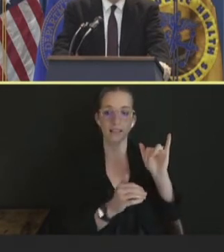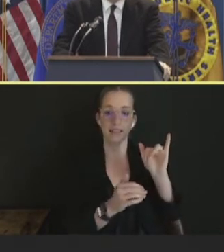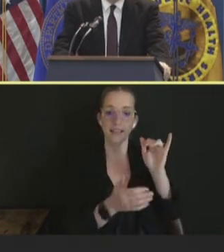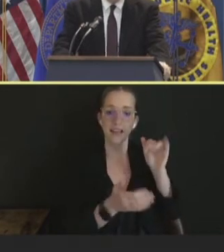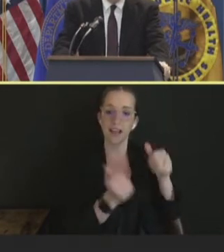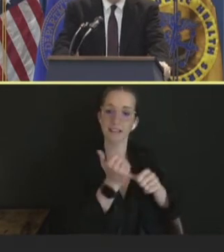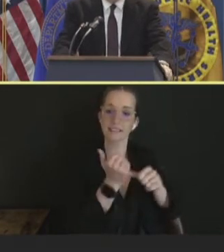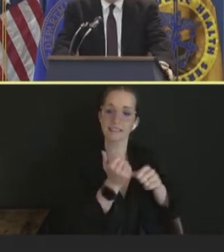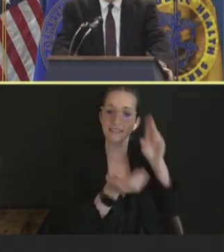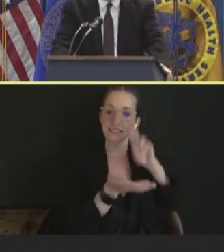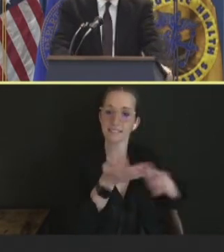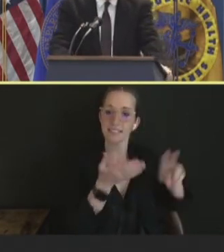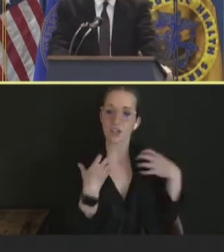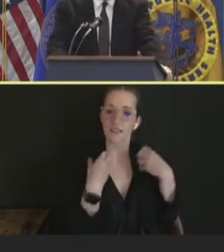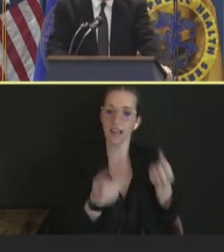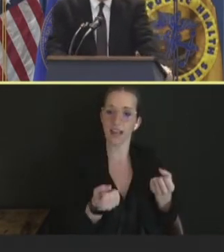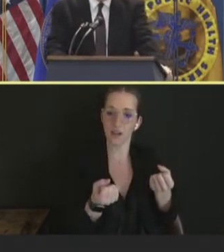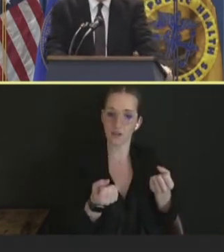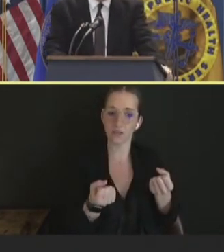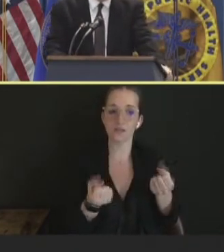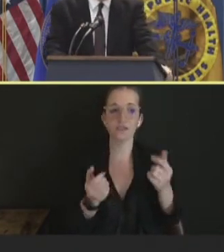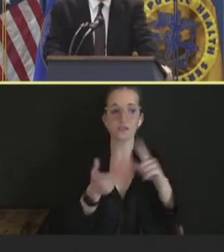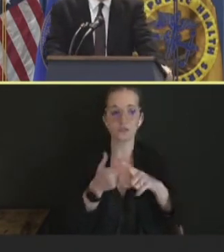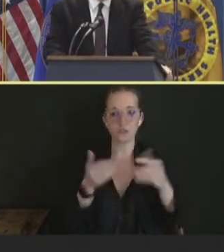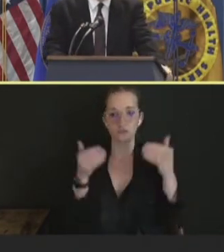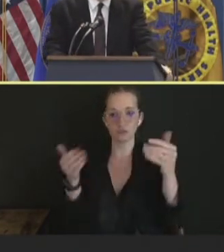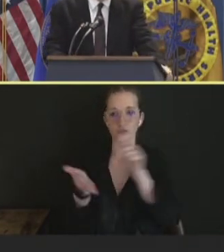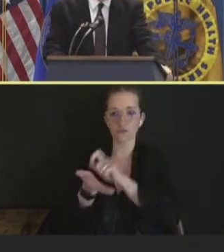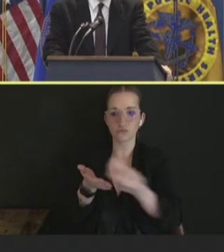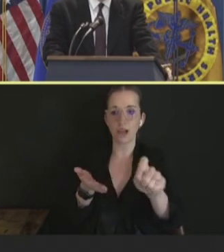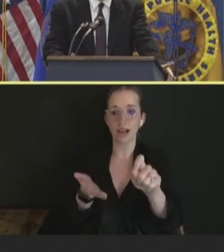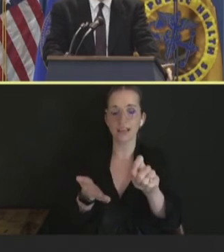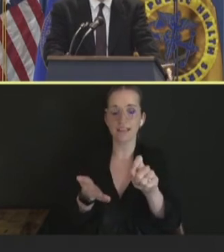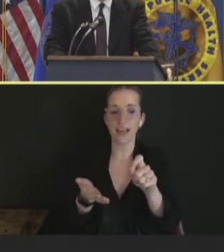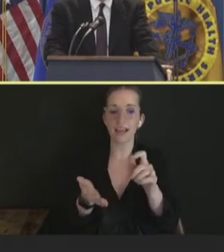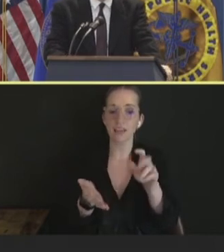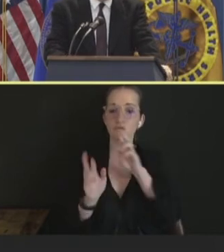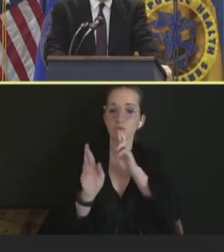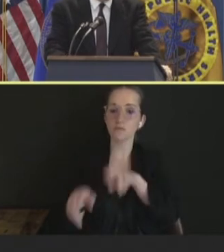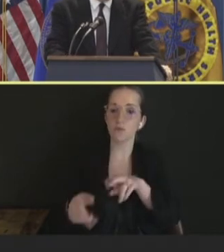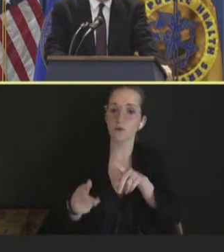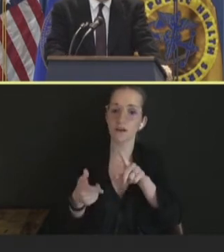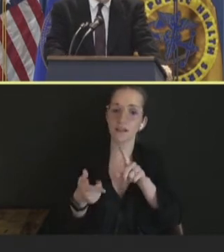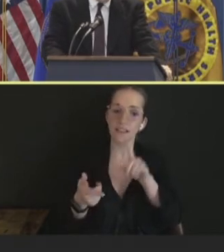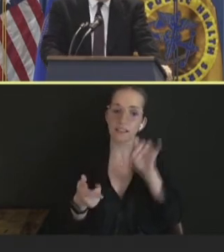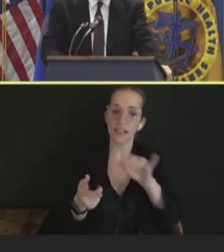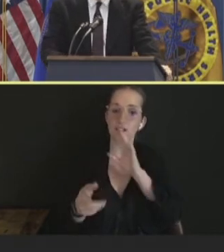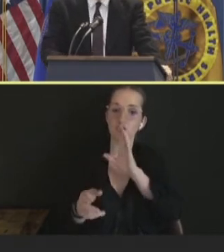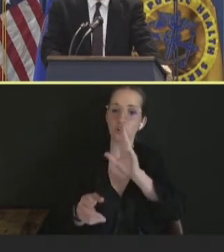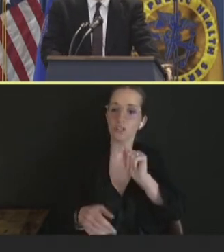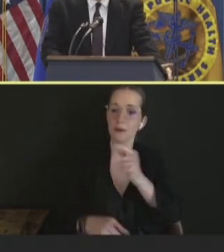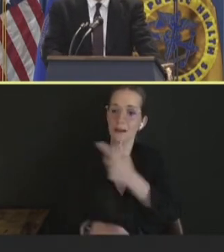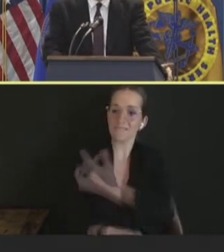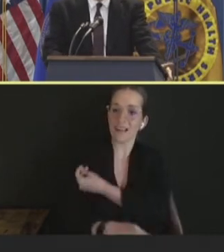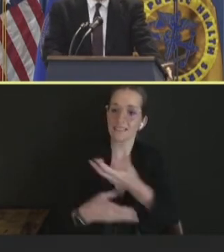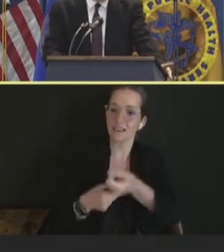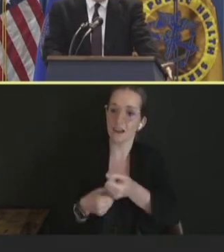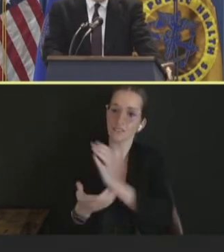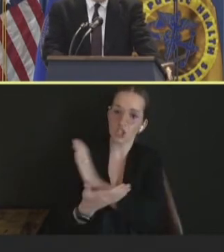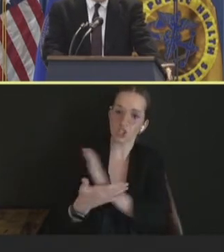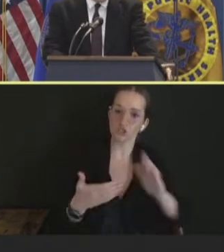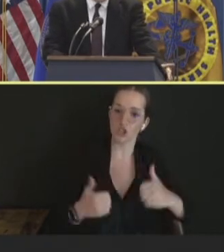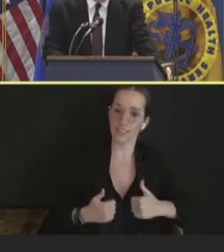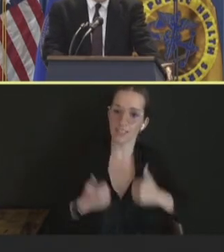quite a long time ago with writing a report that describes the determinants of vaccine confidence across the lifespan and suggestions as to